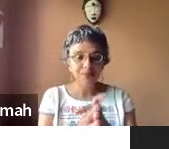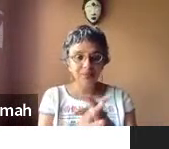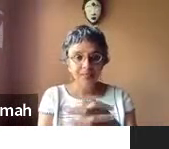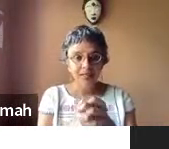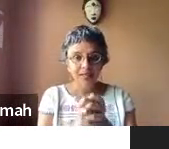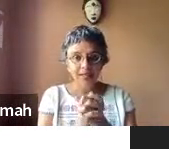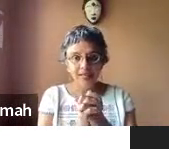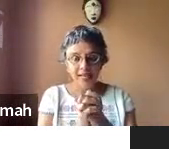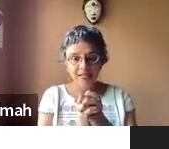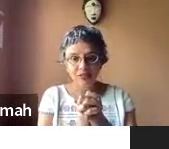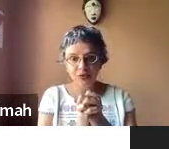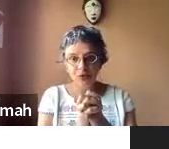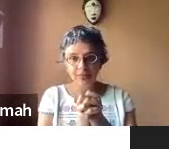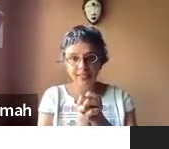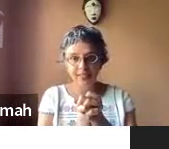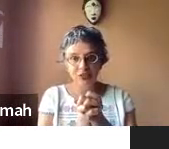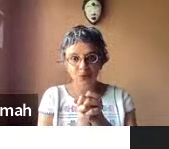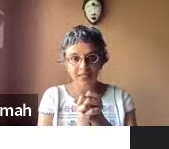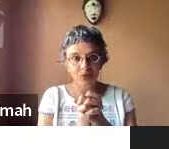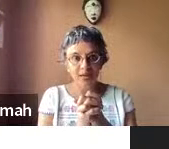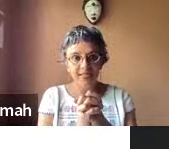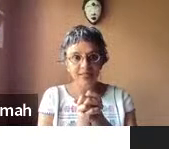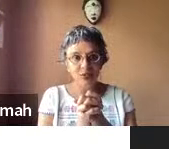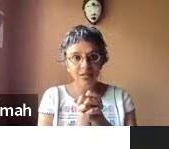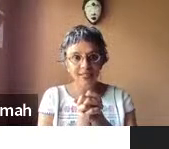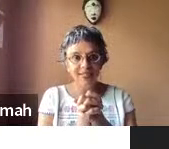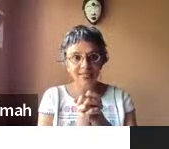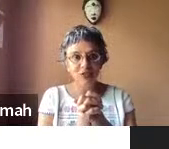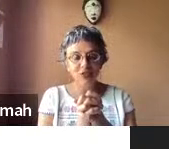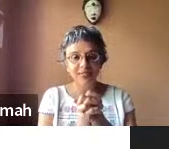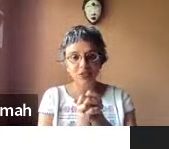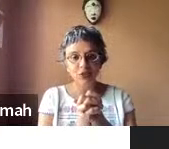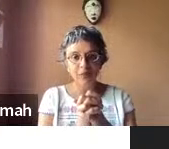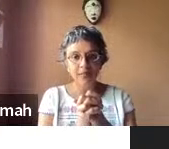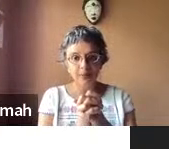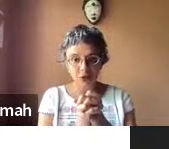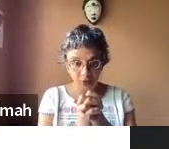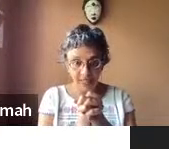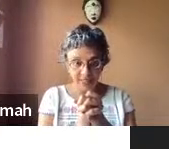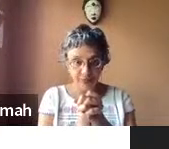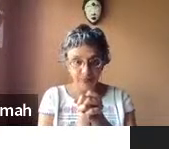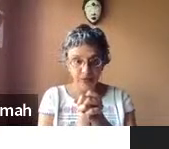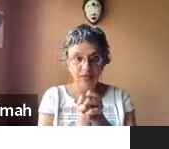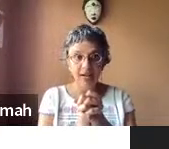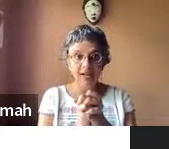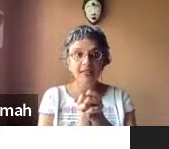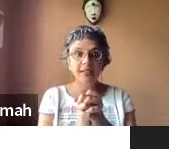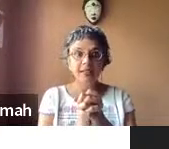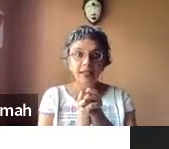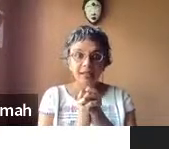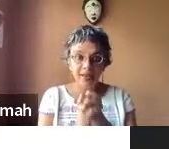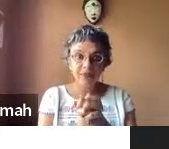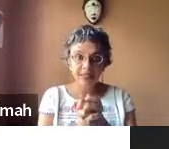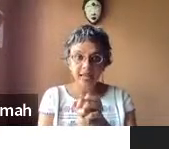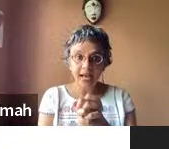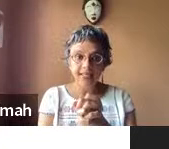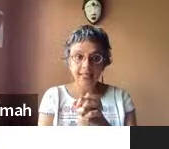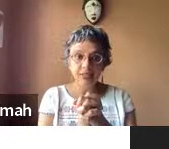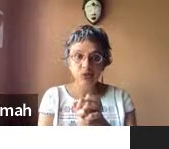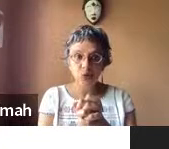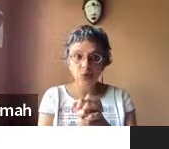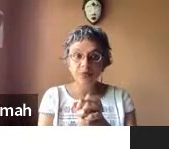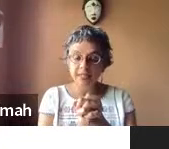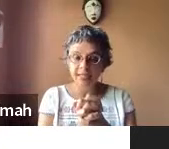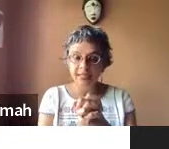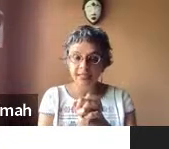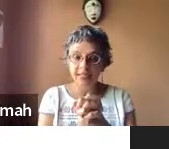care. As early as 2020, the United Nations Economic Commission on Latin America emphasized